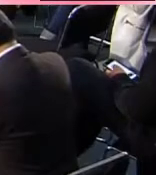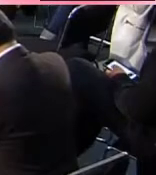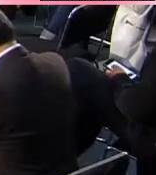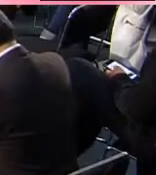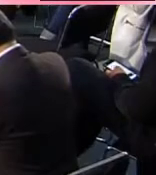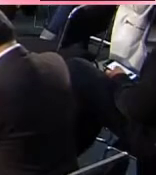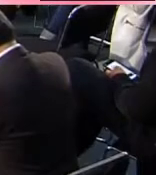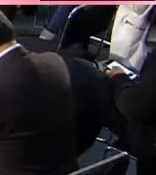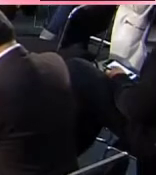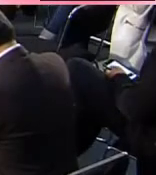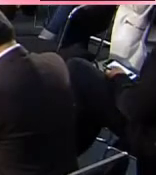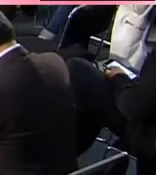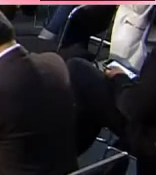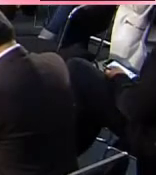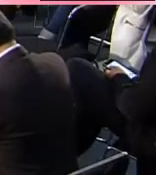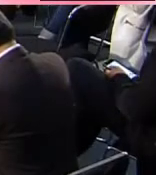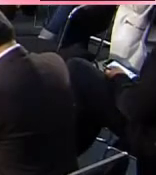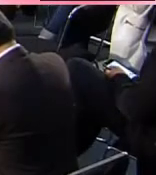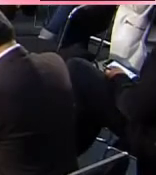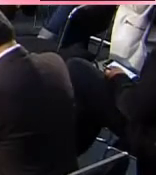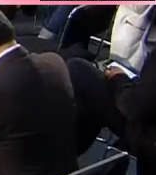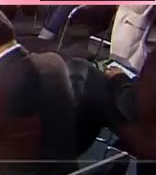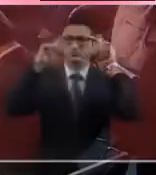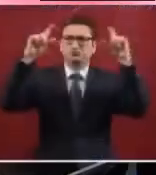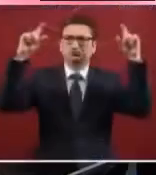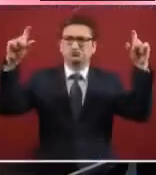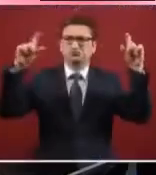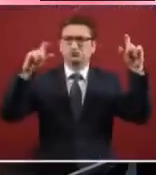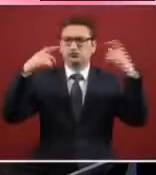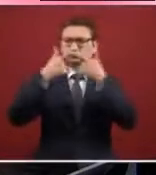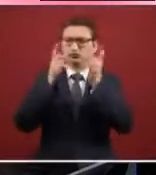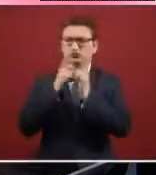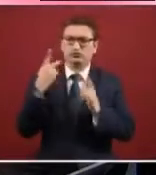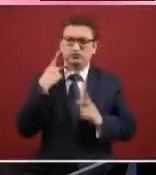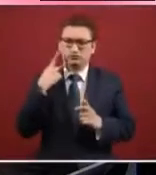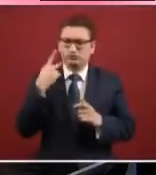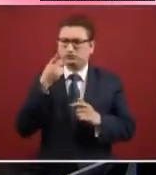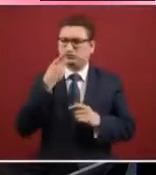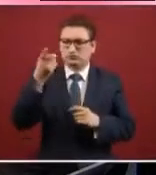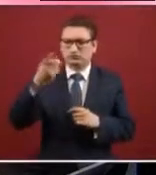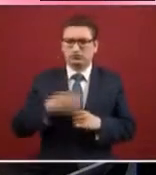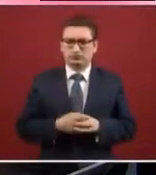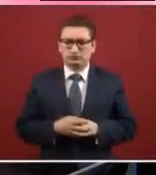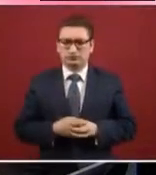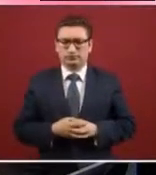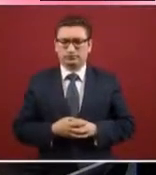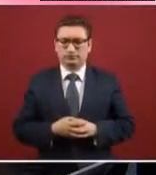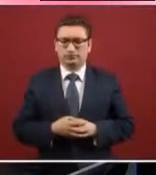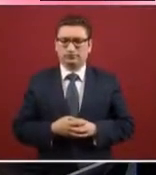vi hasta un. I even saw a sign from a party.